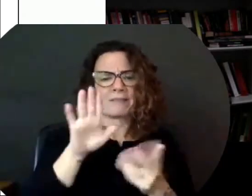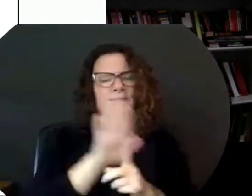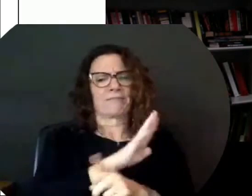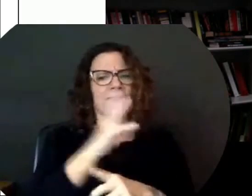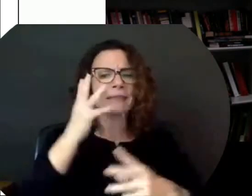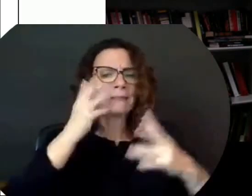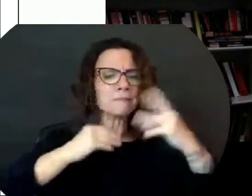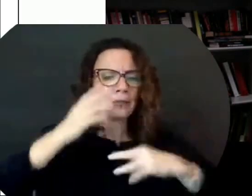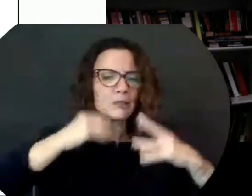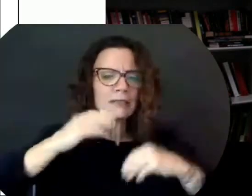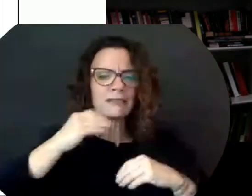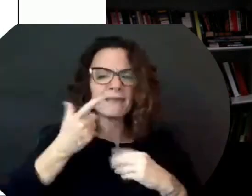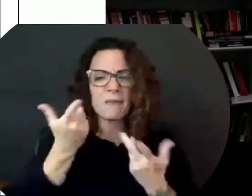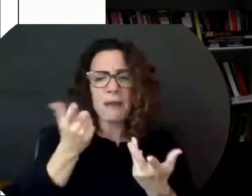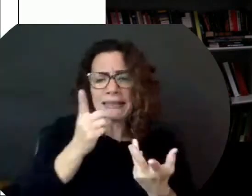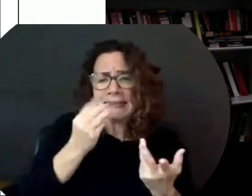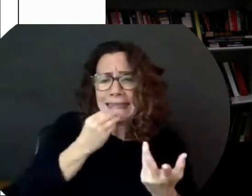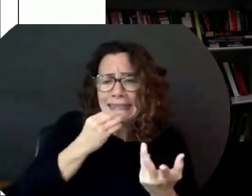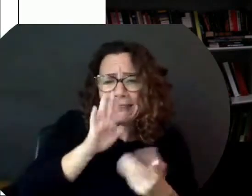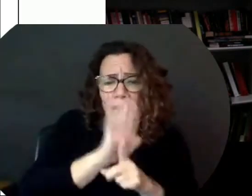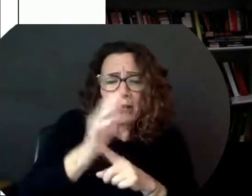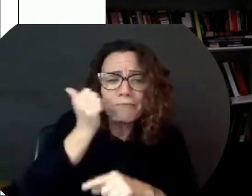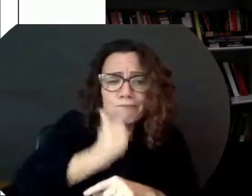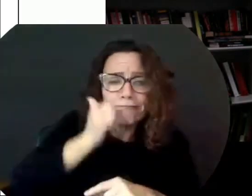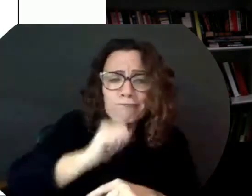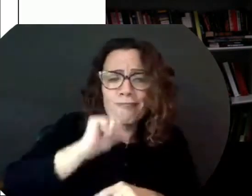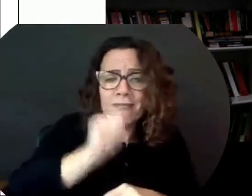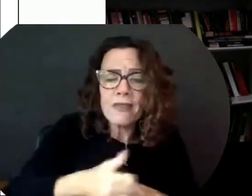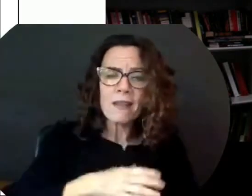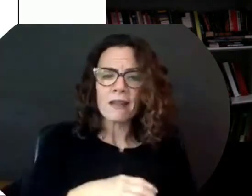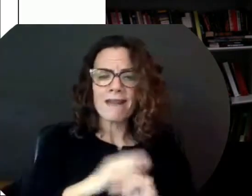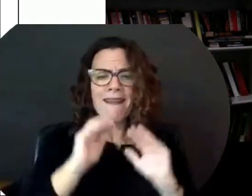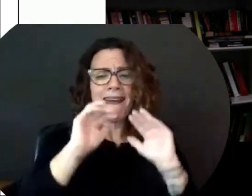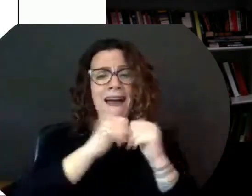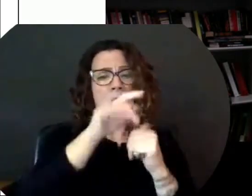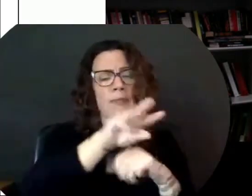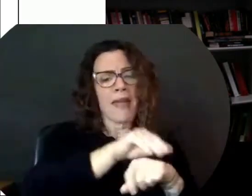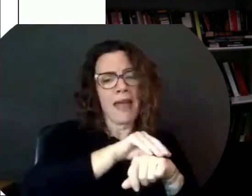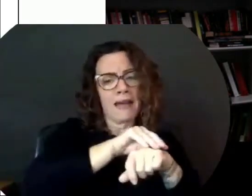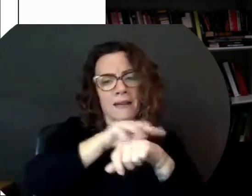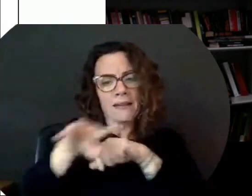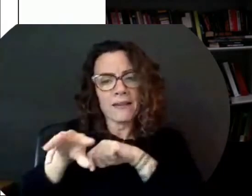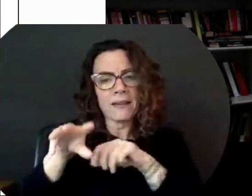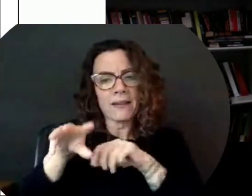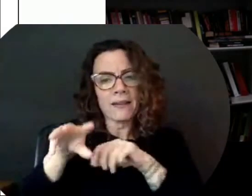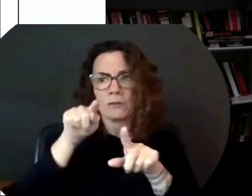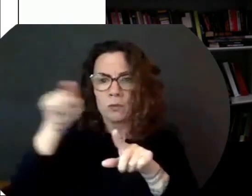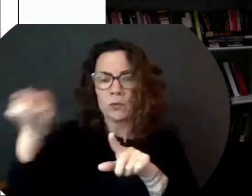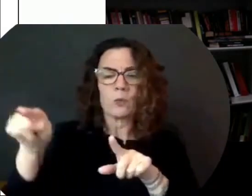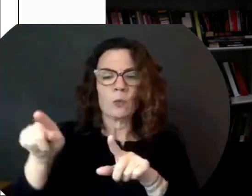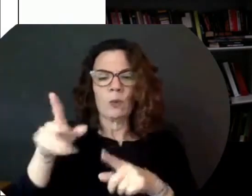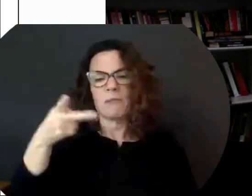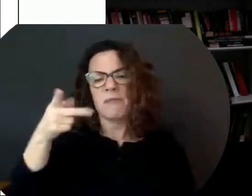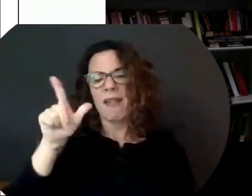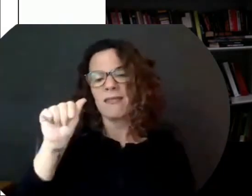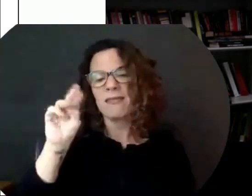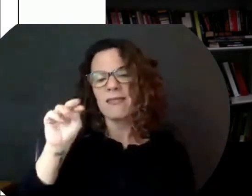How that extends to the enclosure of the plantation in the context of the Americas, through, again,